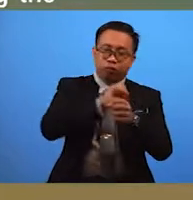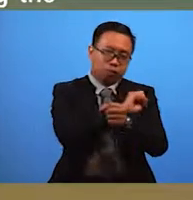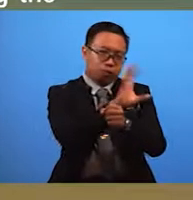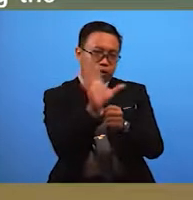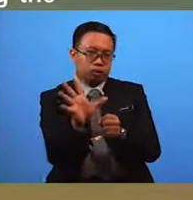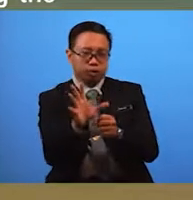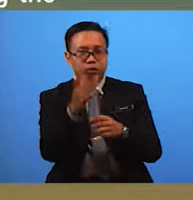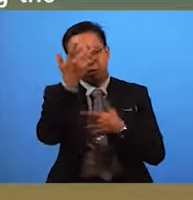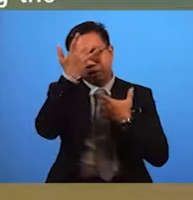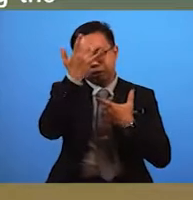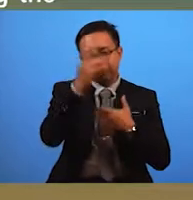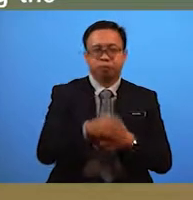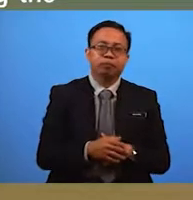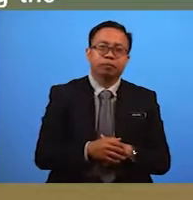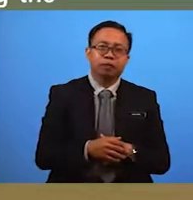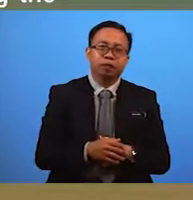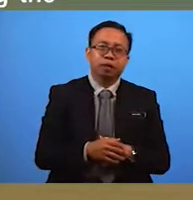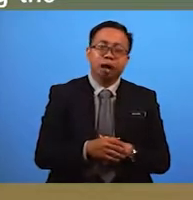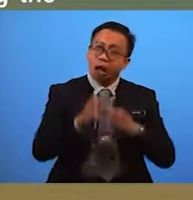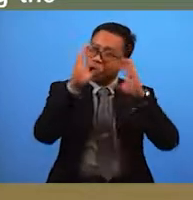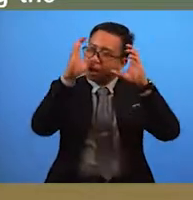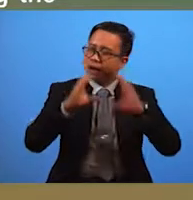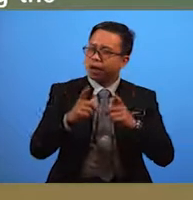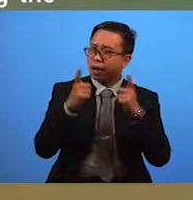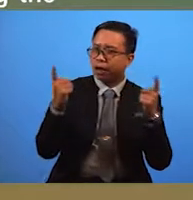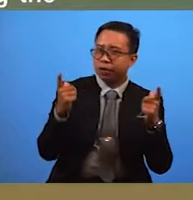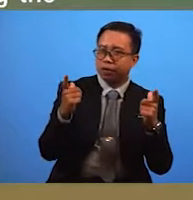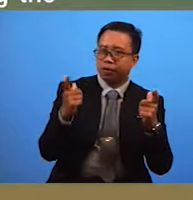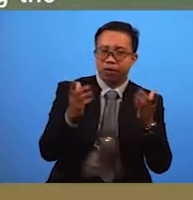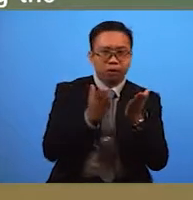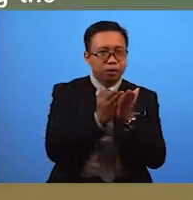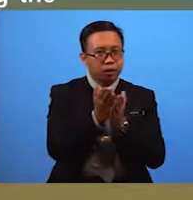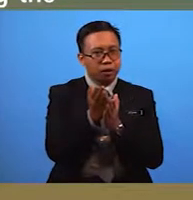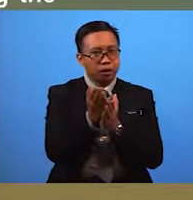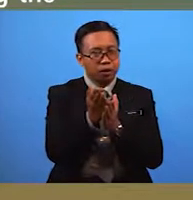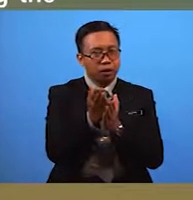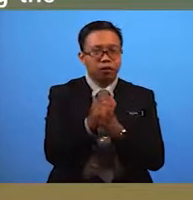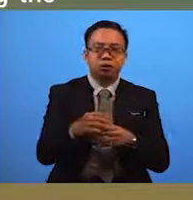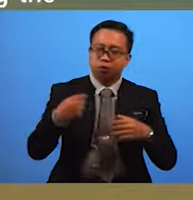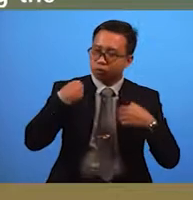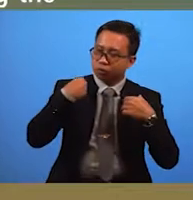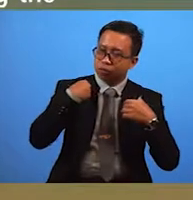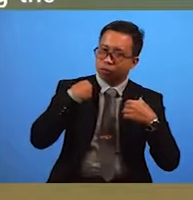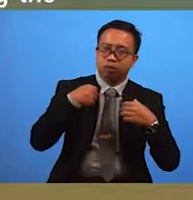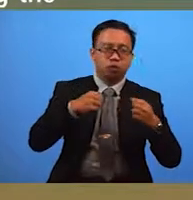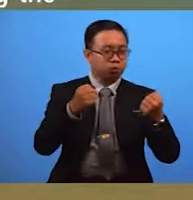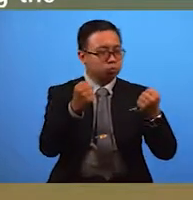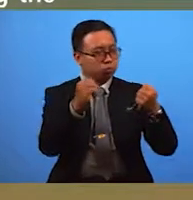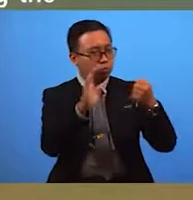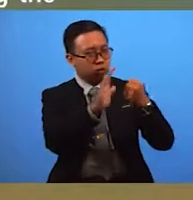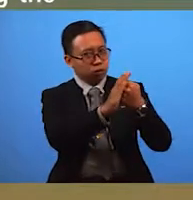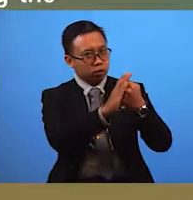patient. Another way is via direct physical contact with the infected